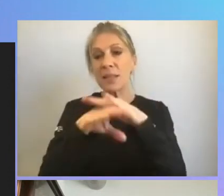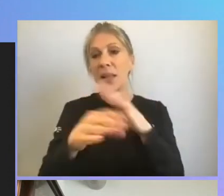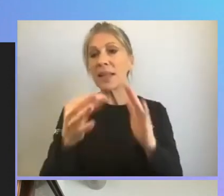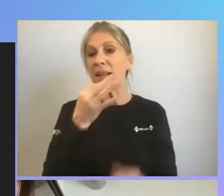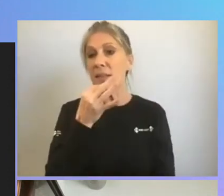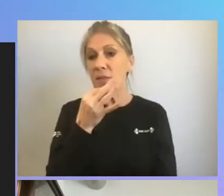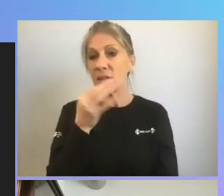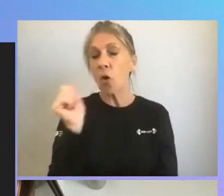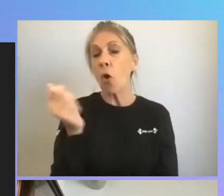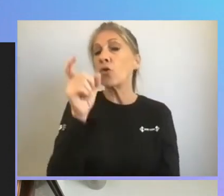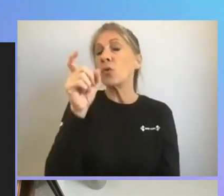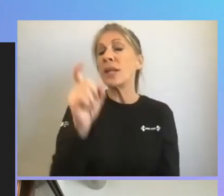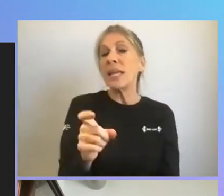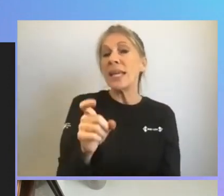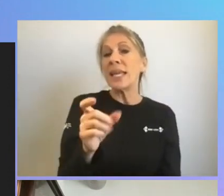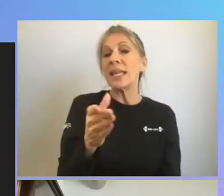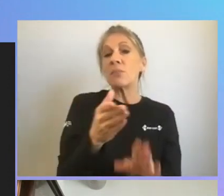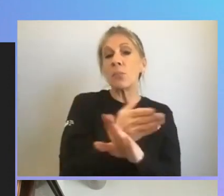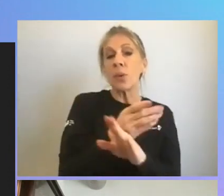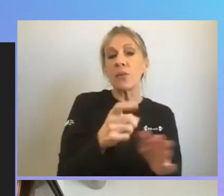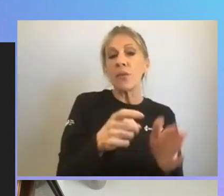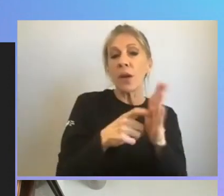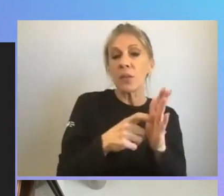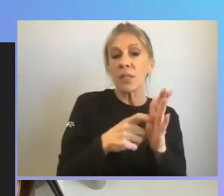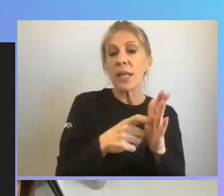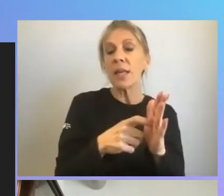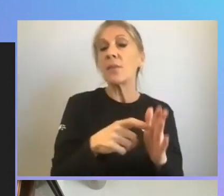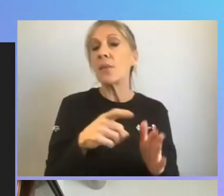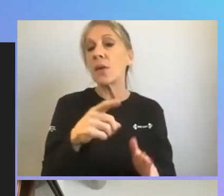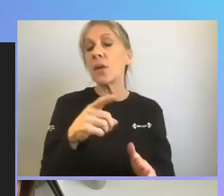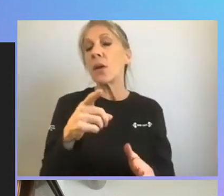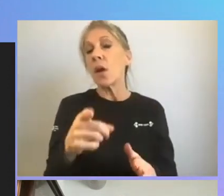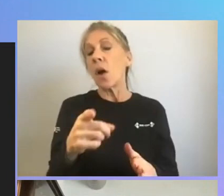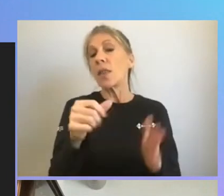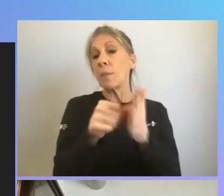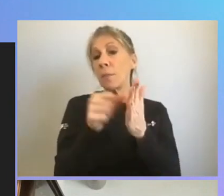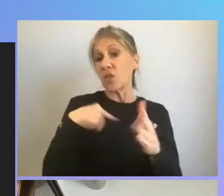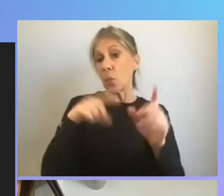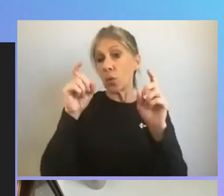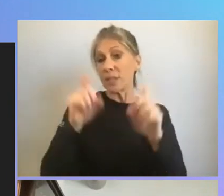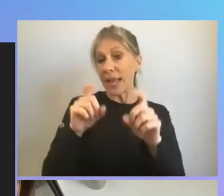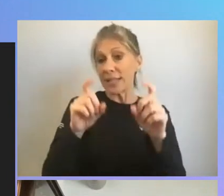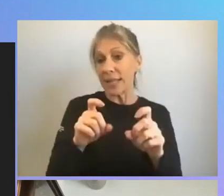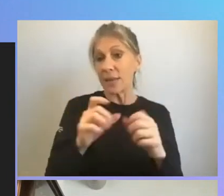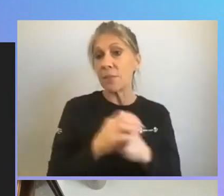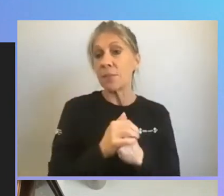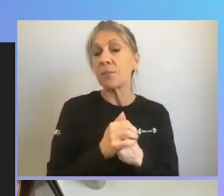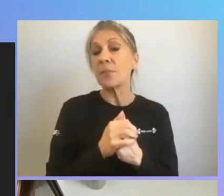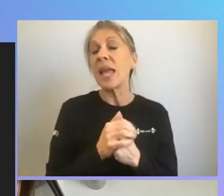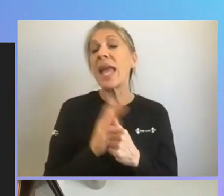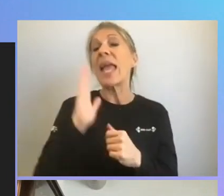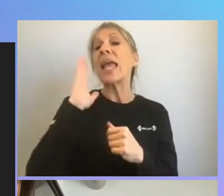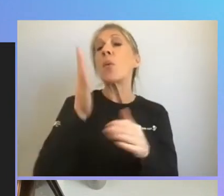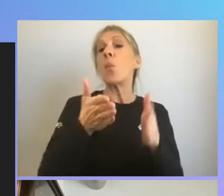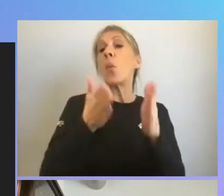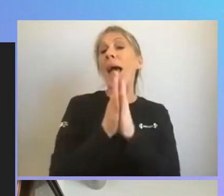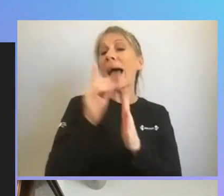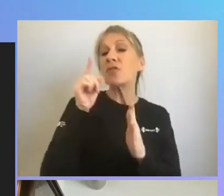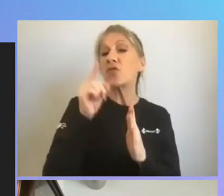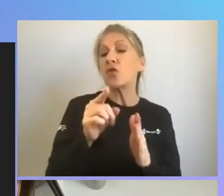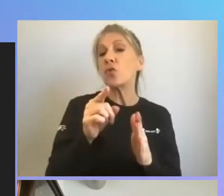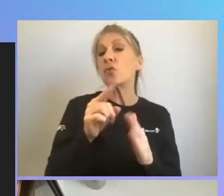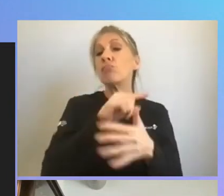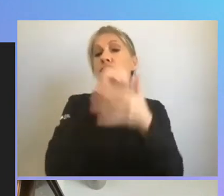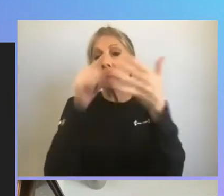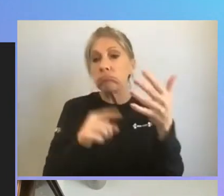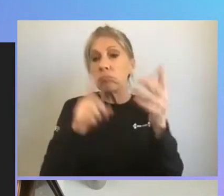need prerequisite-wise is knowledge of the application or the page that you're testing. And it's going to just ask you a series of simple